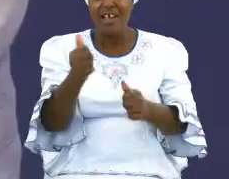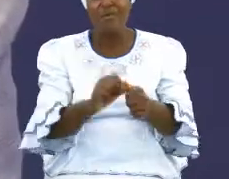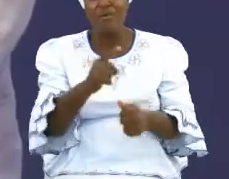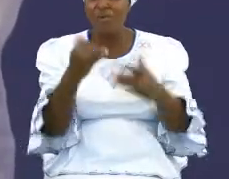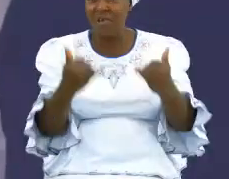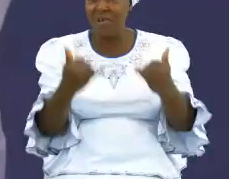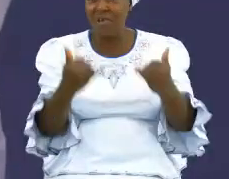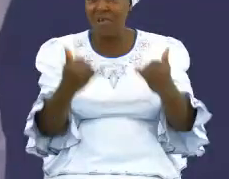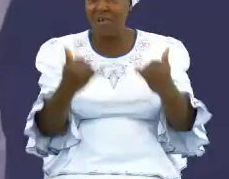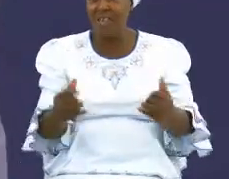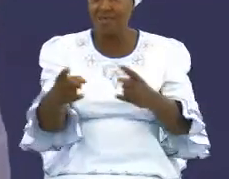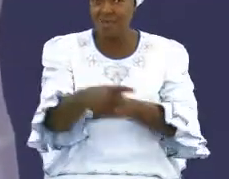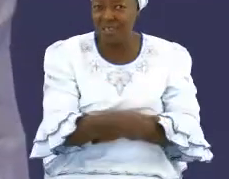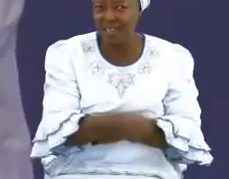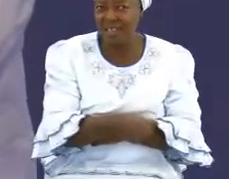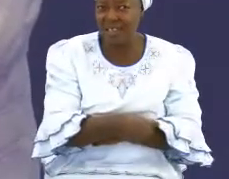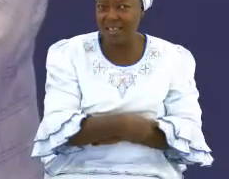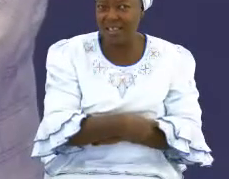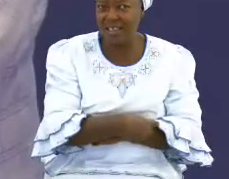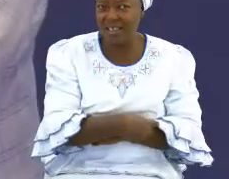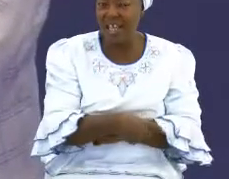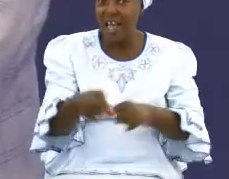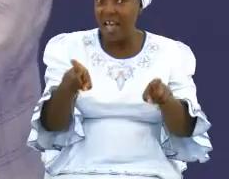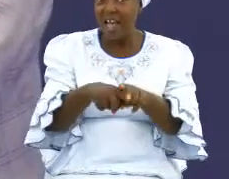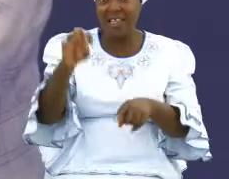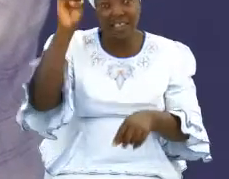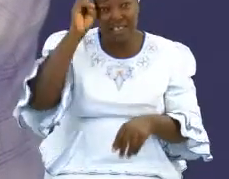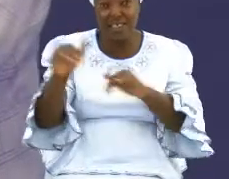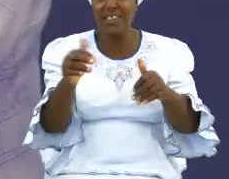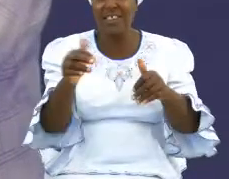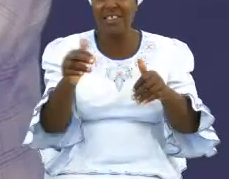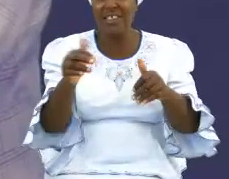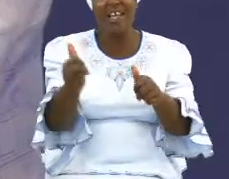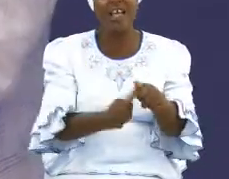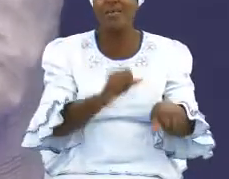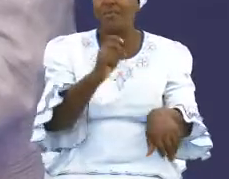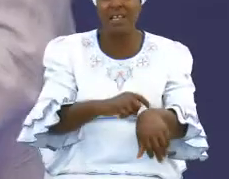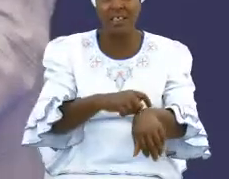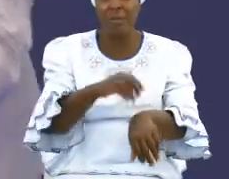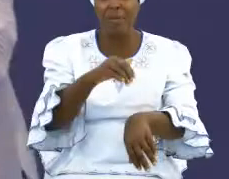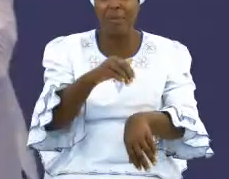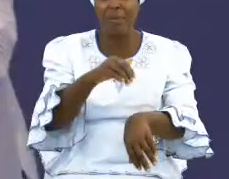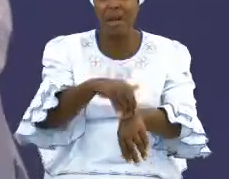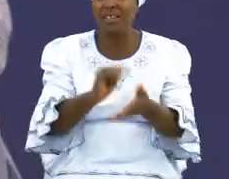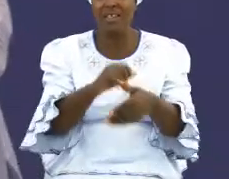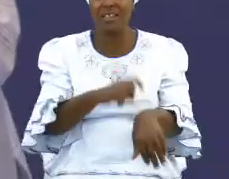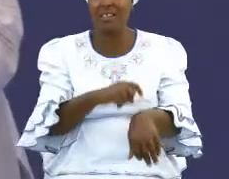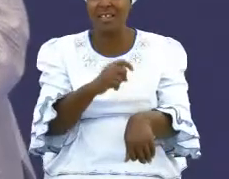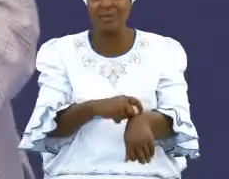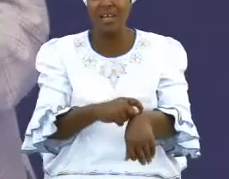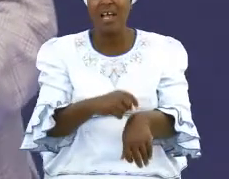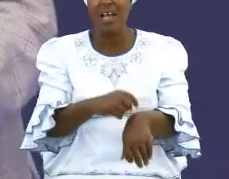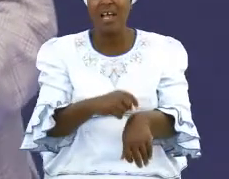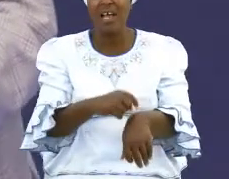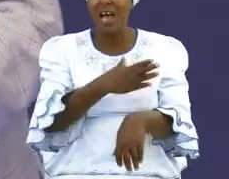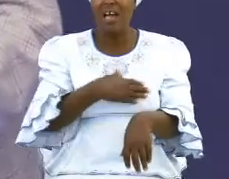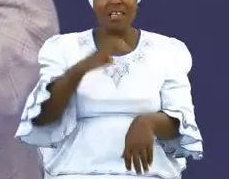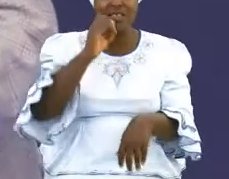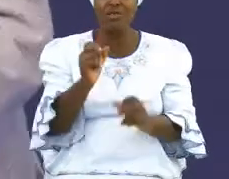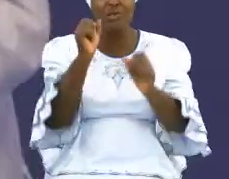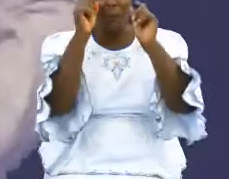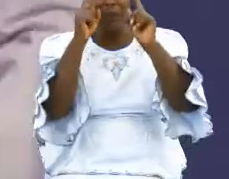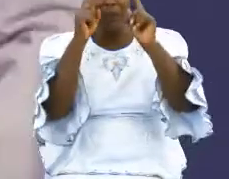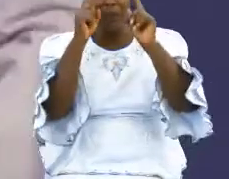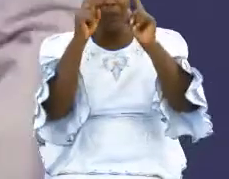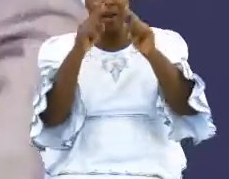Today. As he did every time at that time. And his marvels are